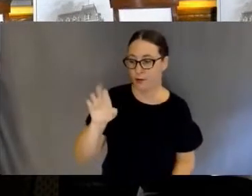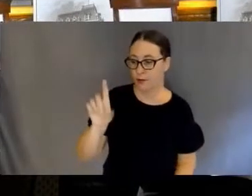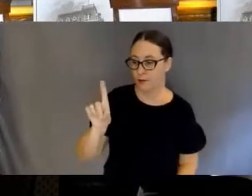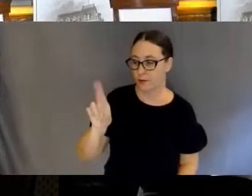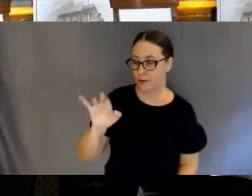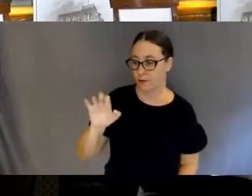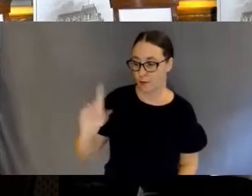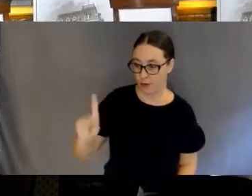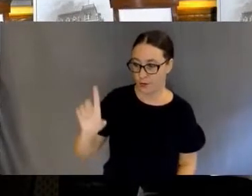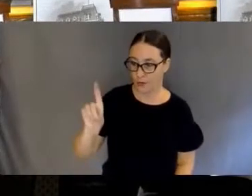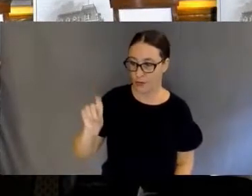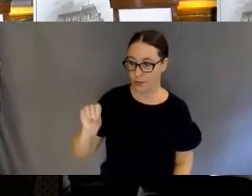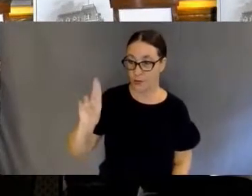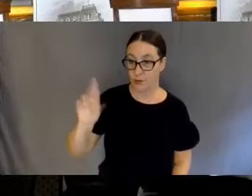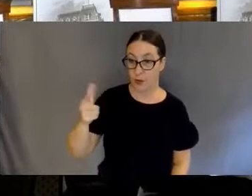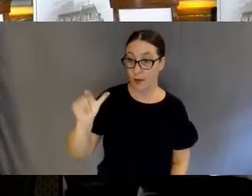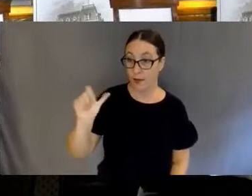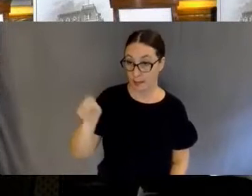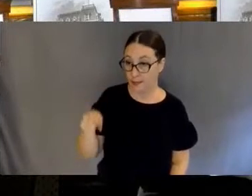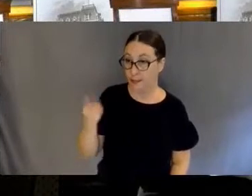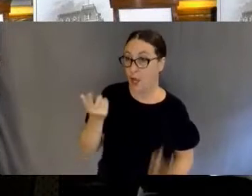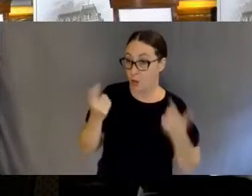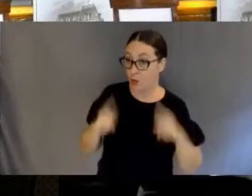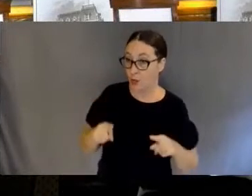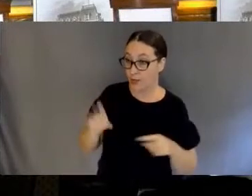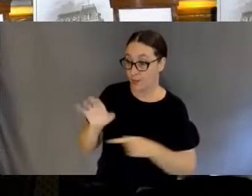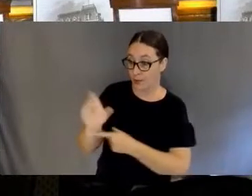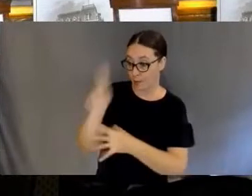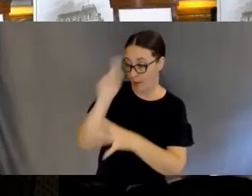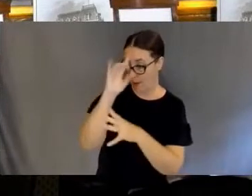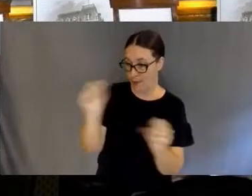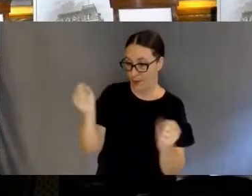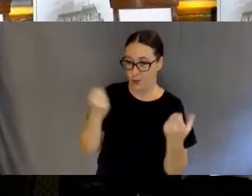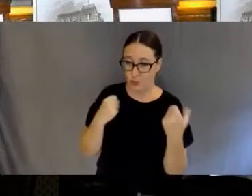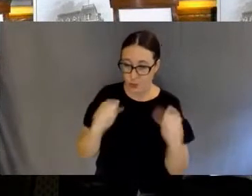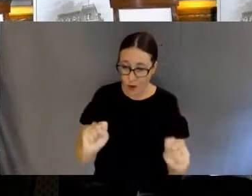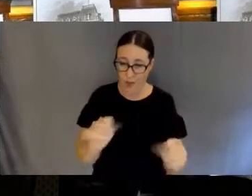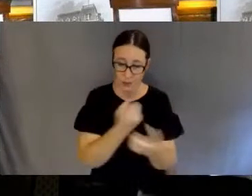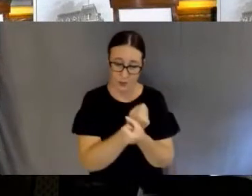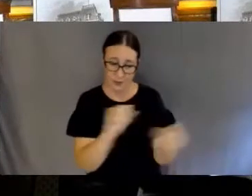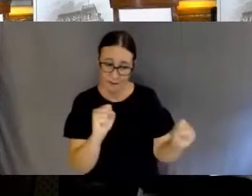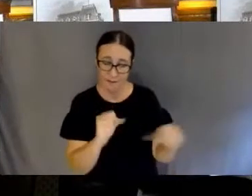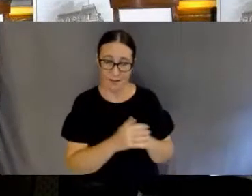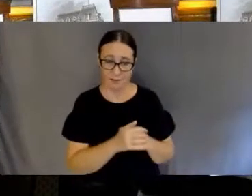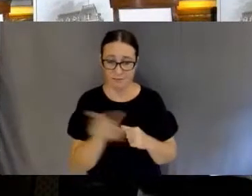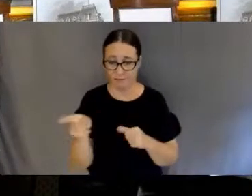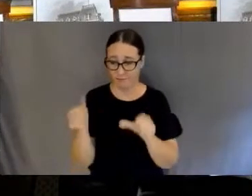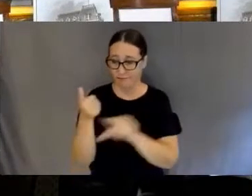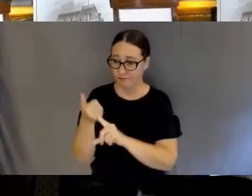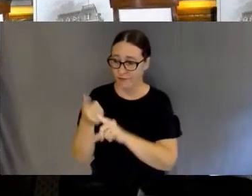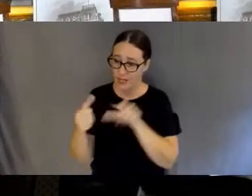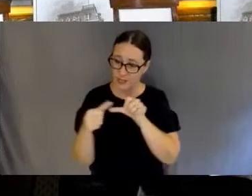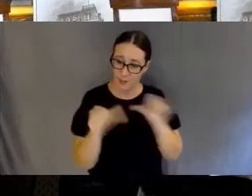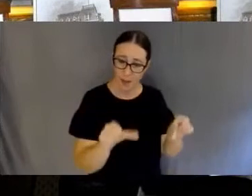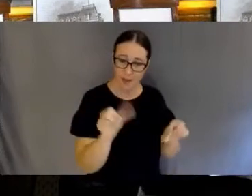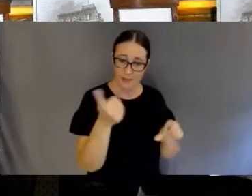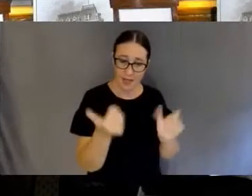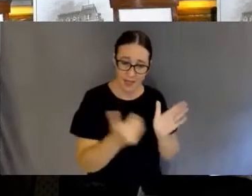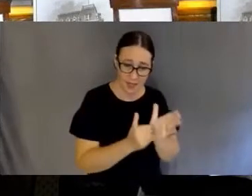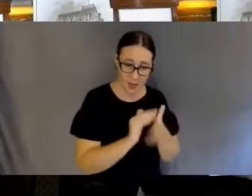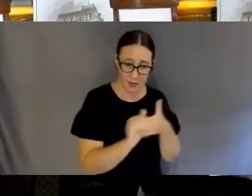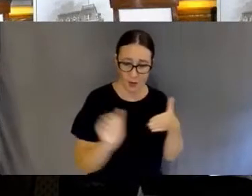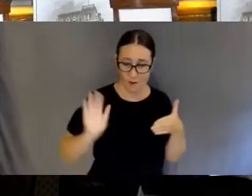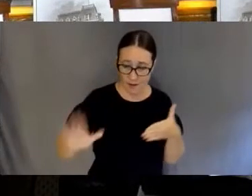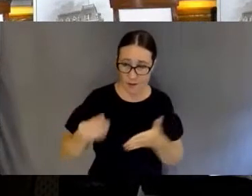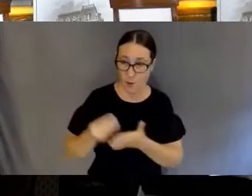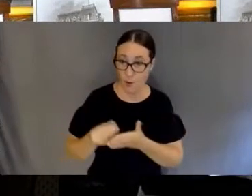Douglass, who had agreed to be the bank's president, tried to save it. He deposited $10,000 of his own